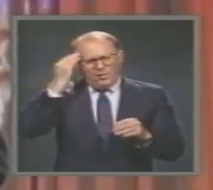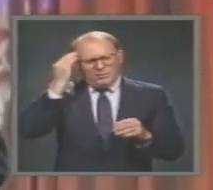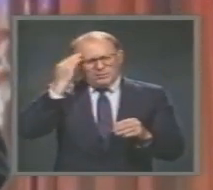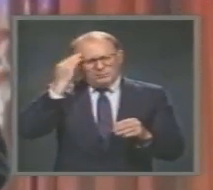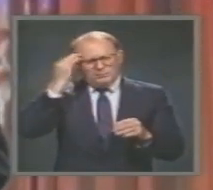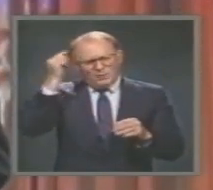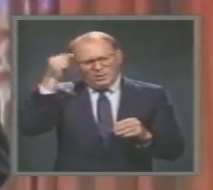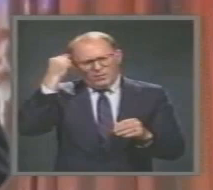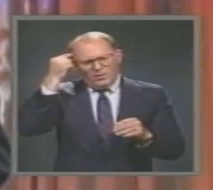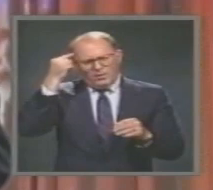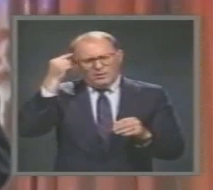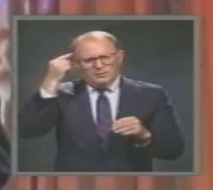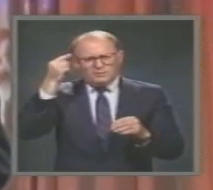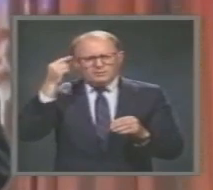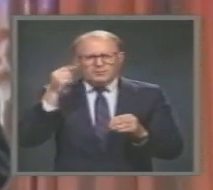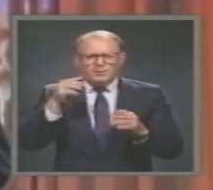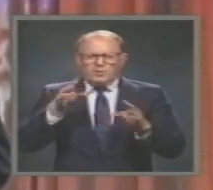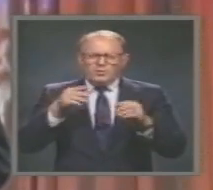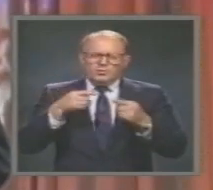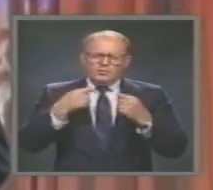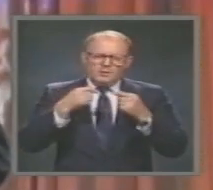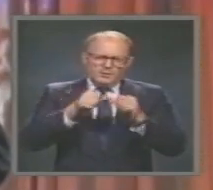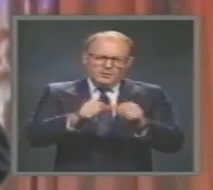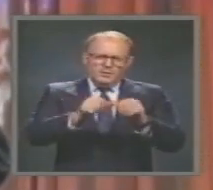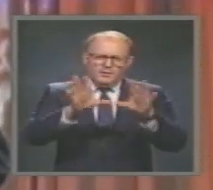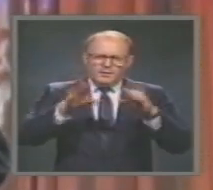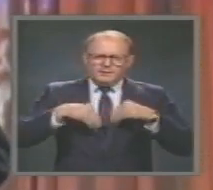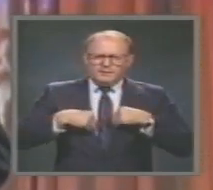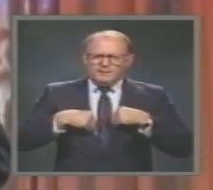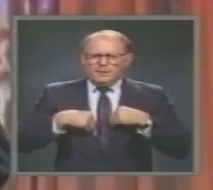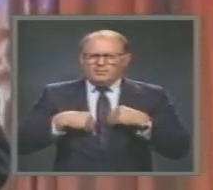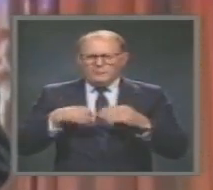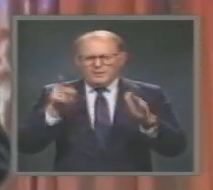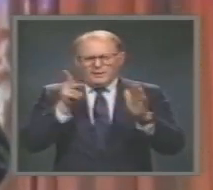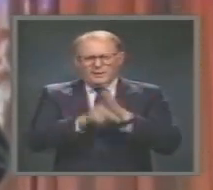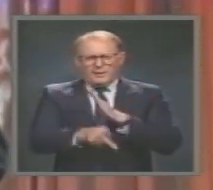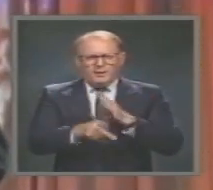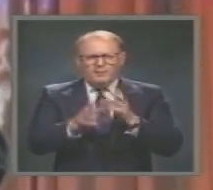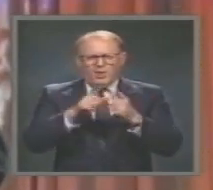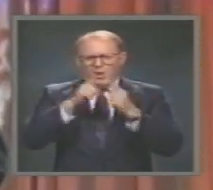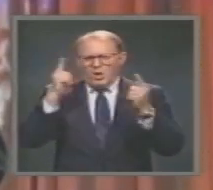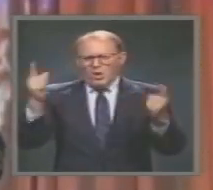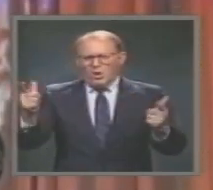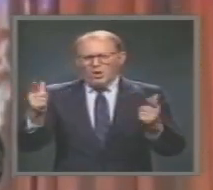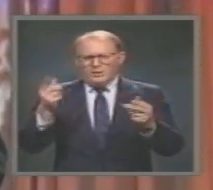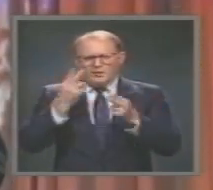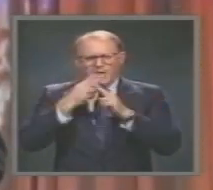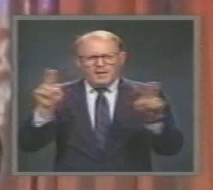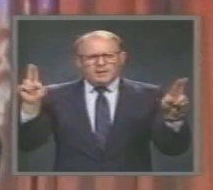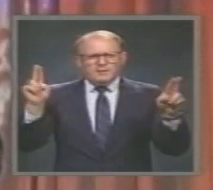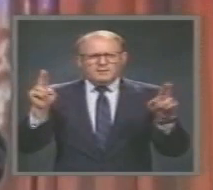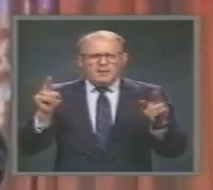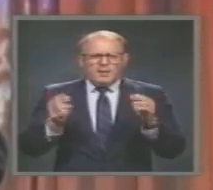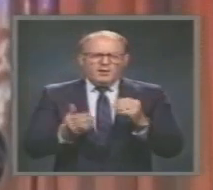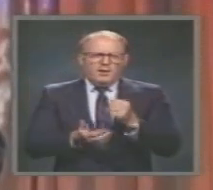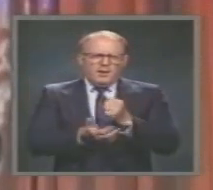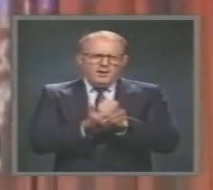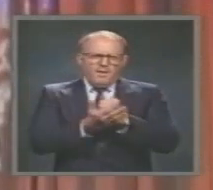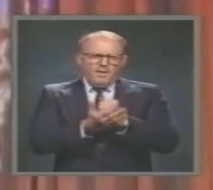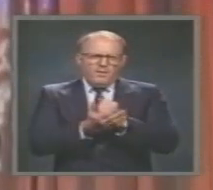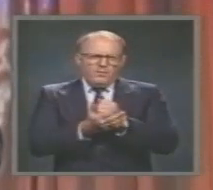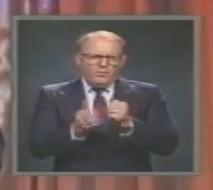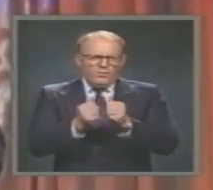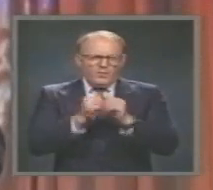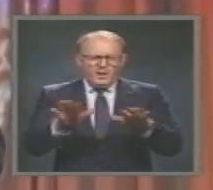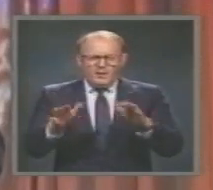continue to tolerate the continued killing of so large a number of innocent, helpless, defenseless